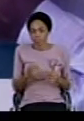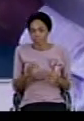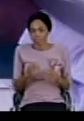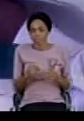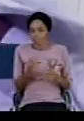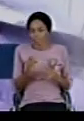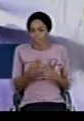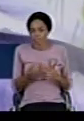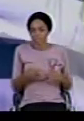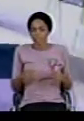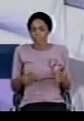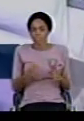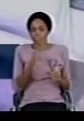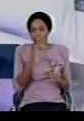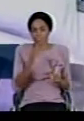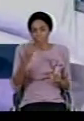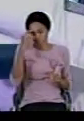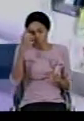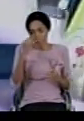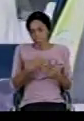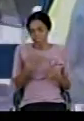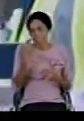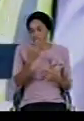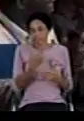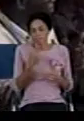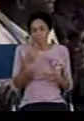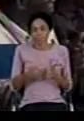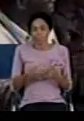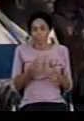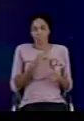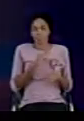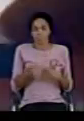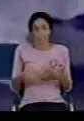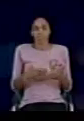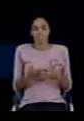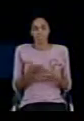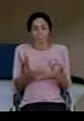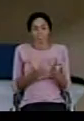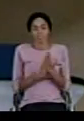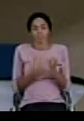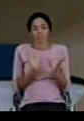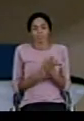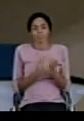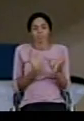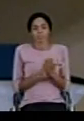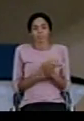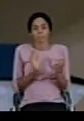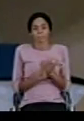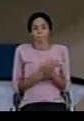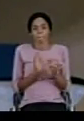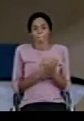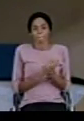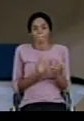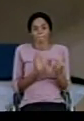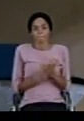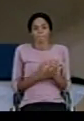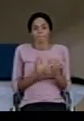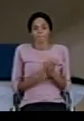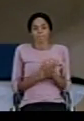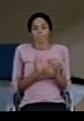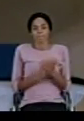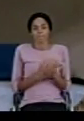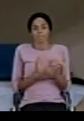henceforth nor since thou hast spoken unto thy servant. God bless you. Praise the